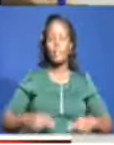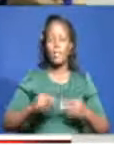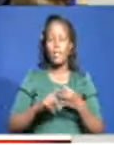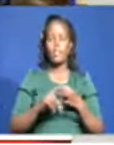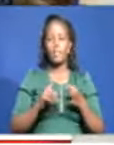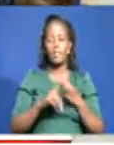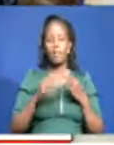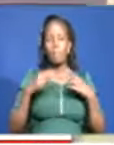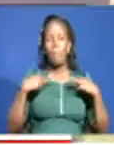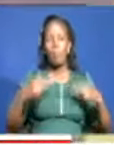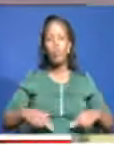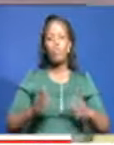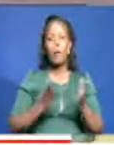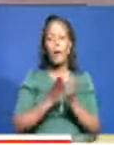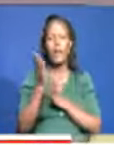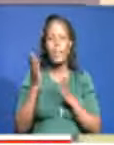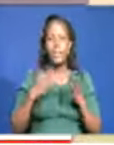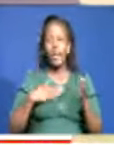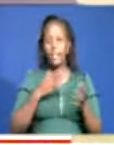international best practices.